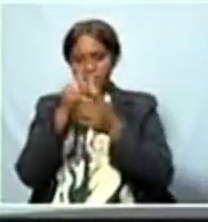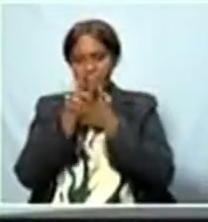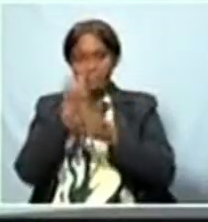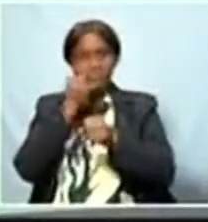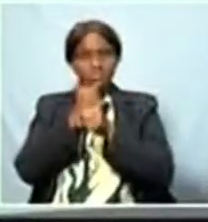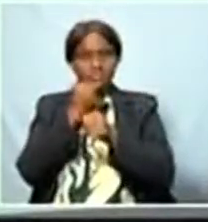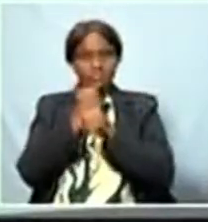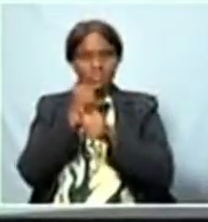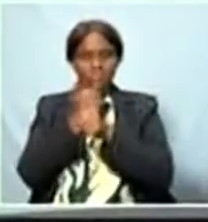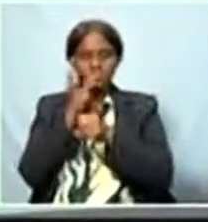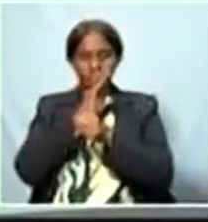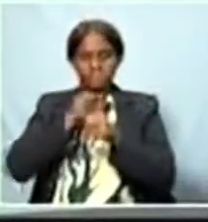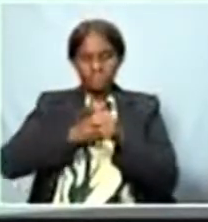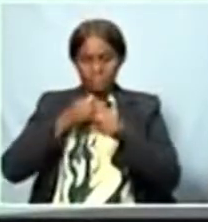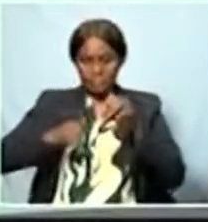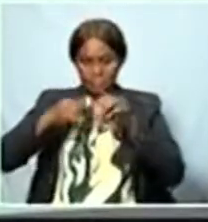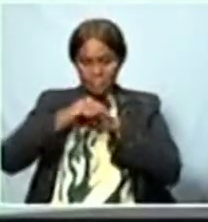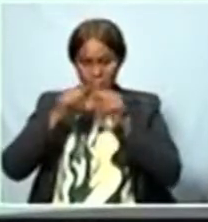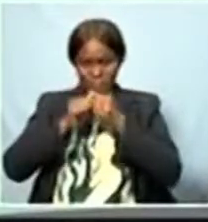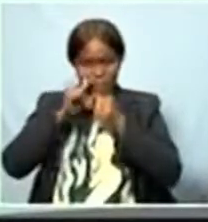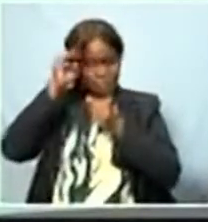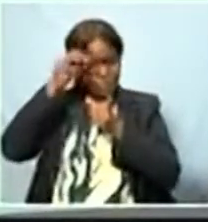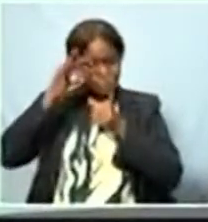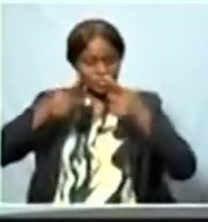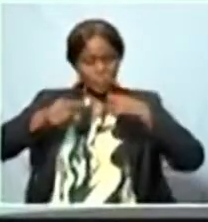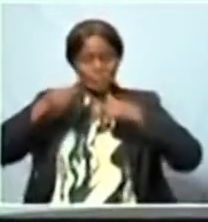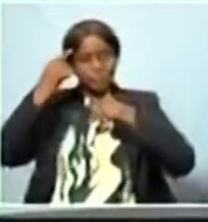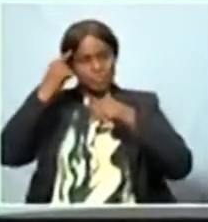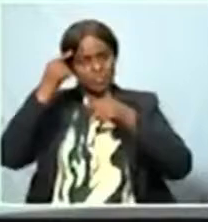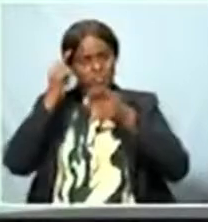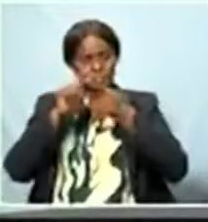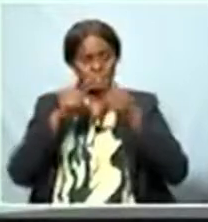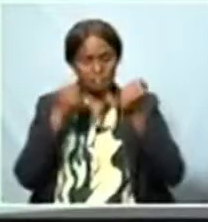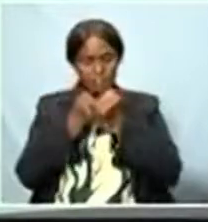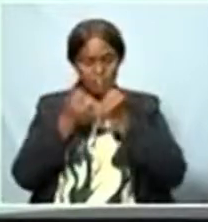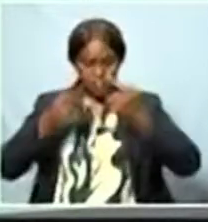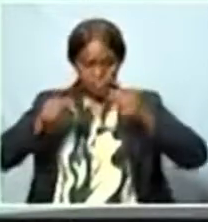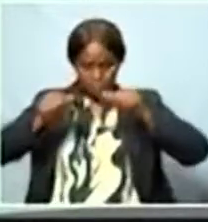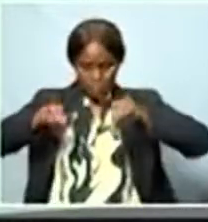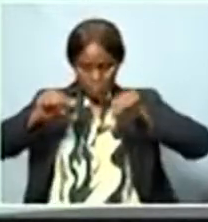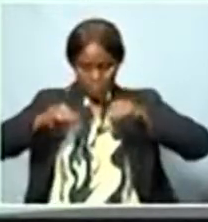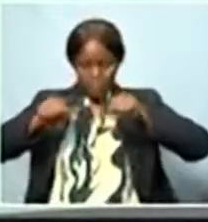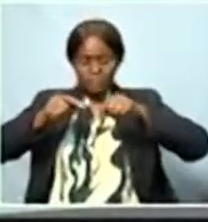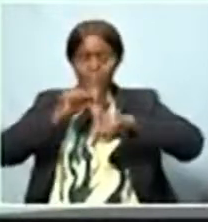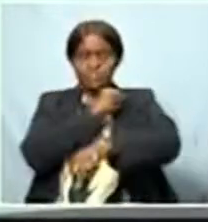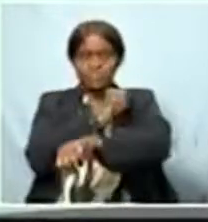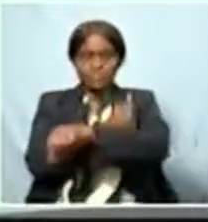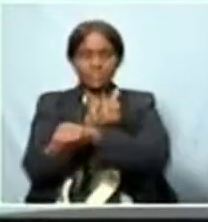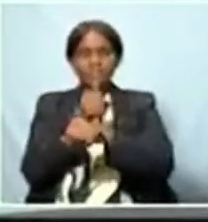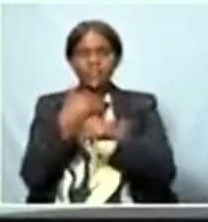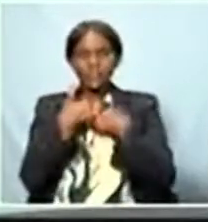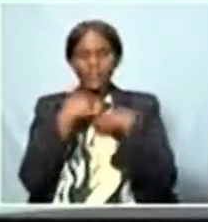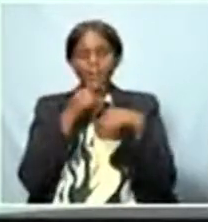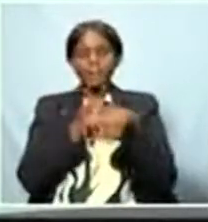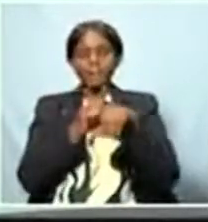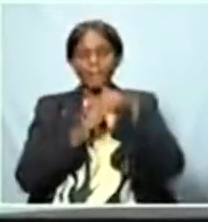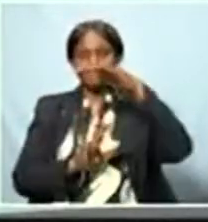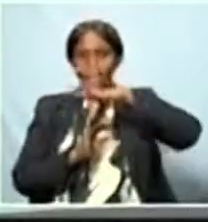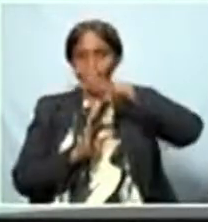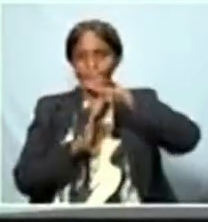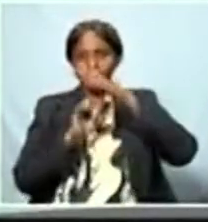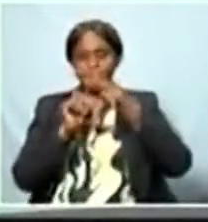we engaged with the Ministry of Local Government to support us to audit the local authorities, because there are timelines to those